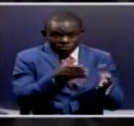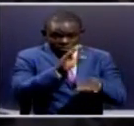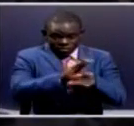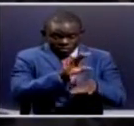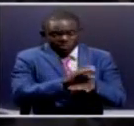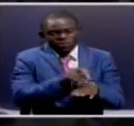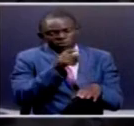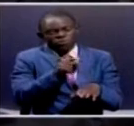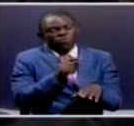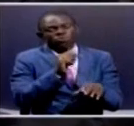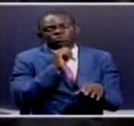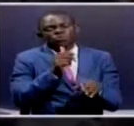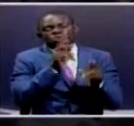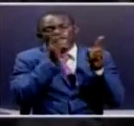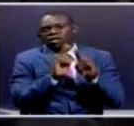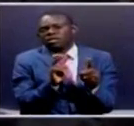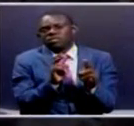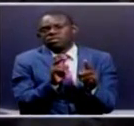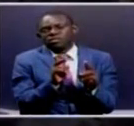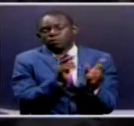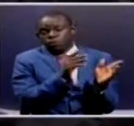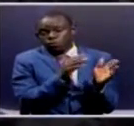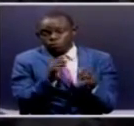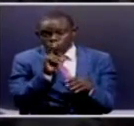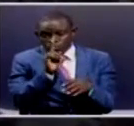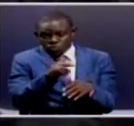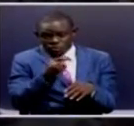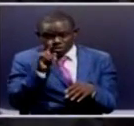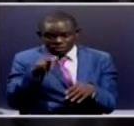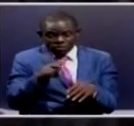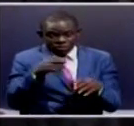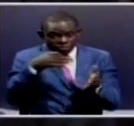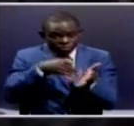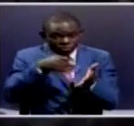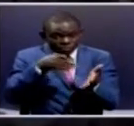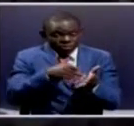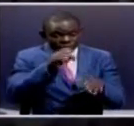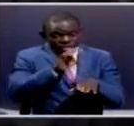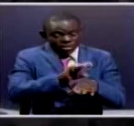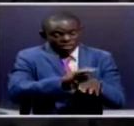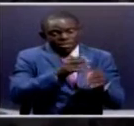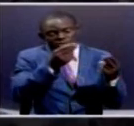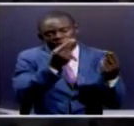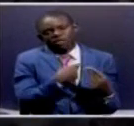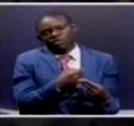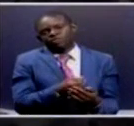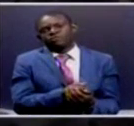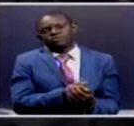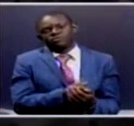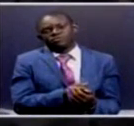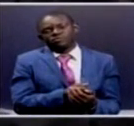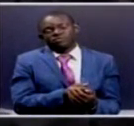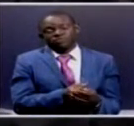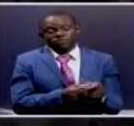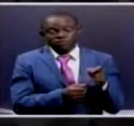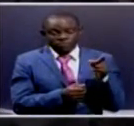February, the church wrote back to us and said, we have seen the 3 letters that you have written to